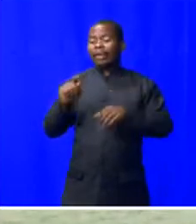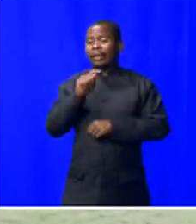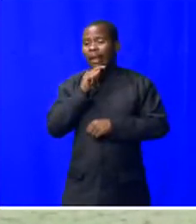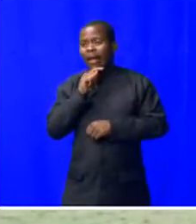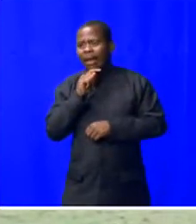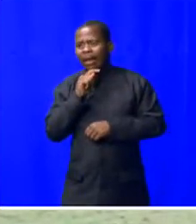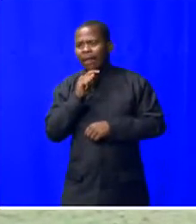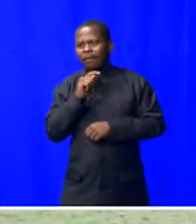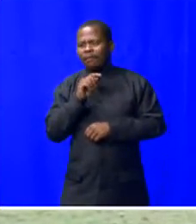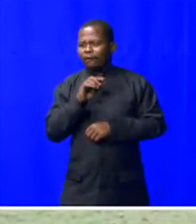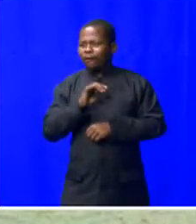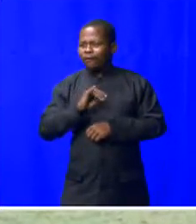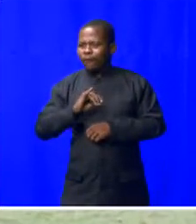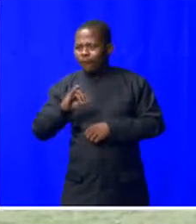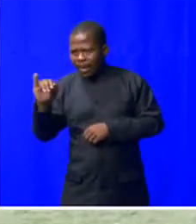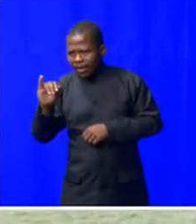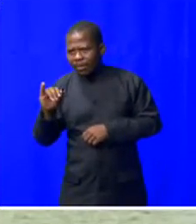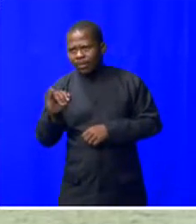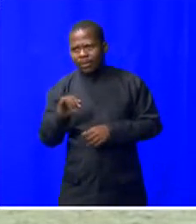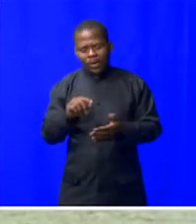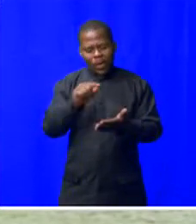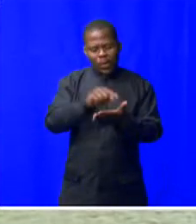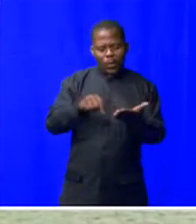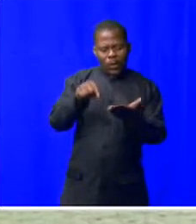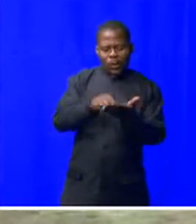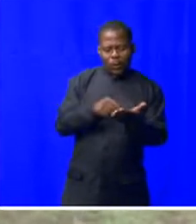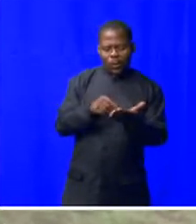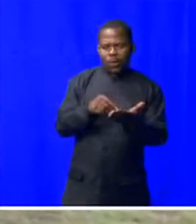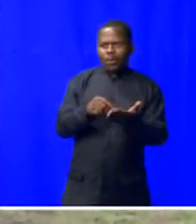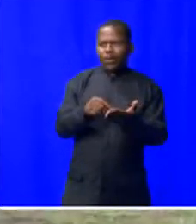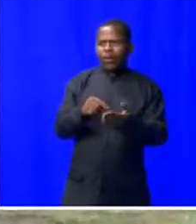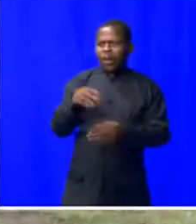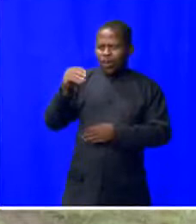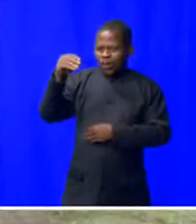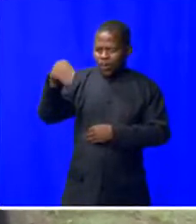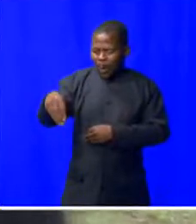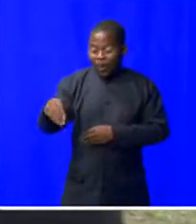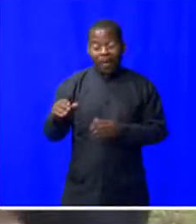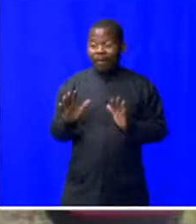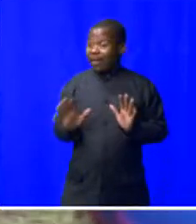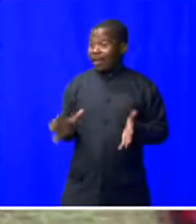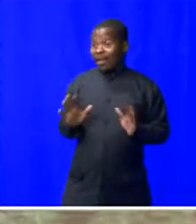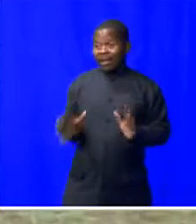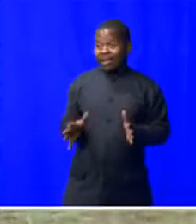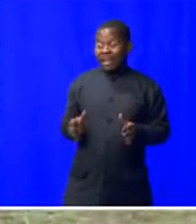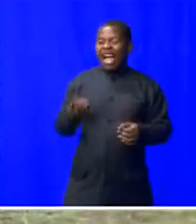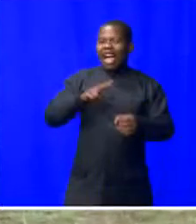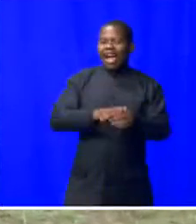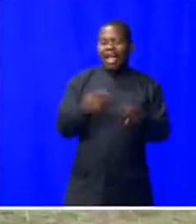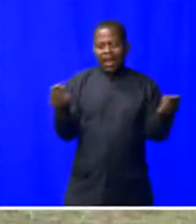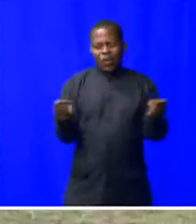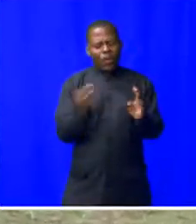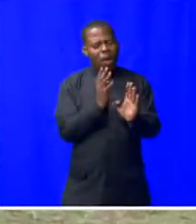vele livoti lekucala bese vele lingena abantu bese bavele bakhona emalayini